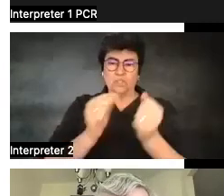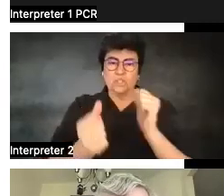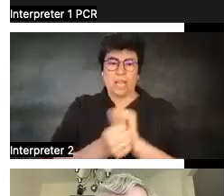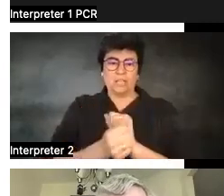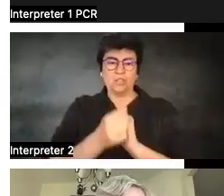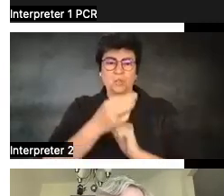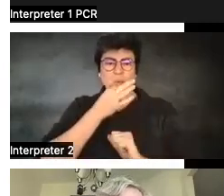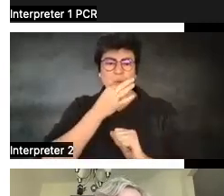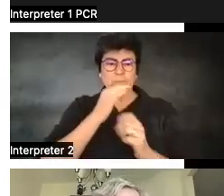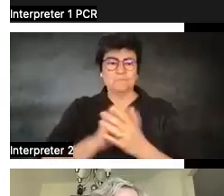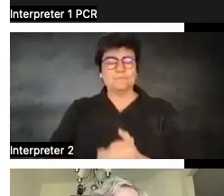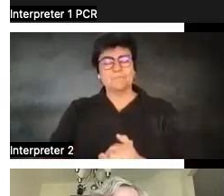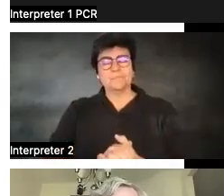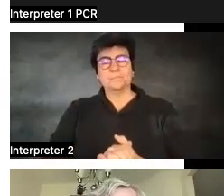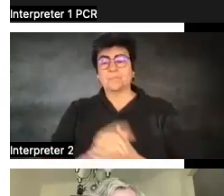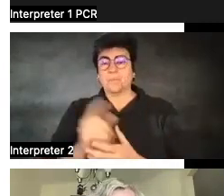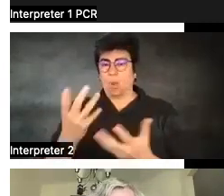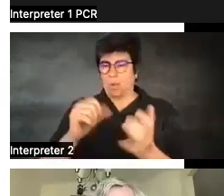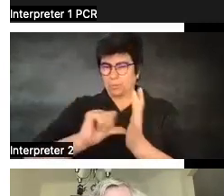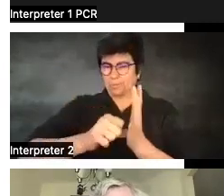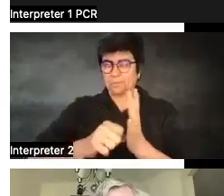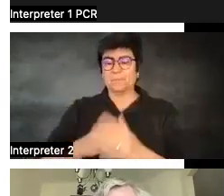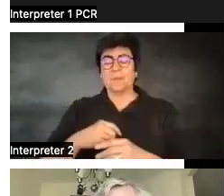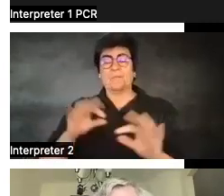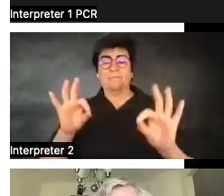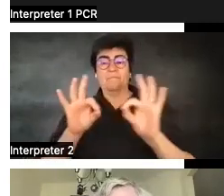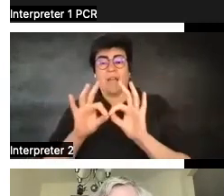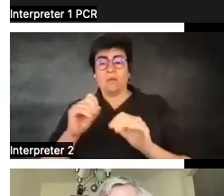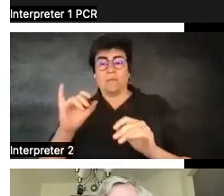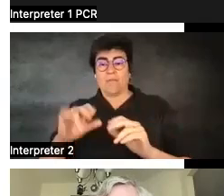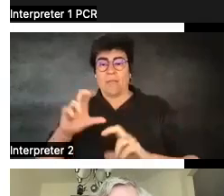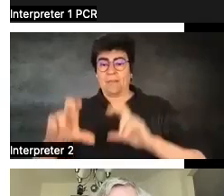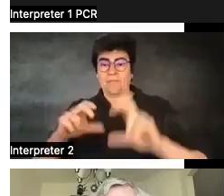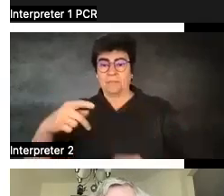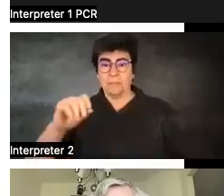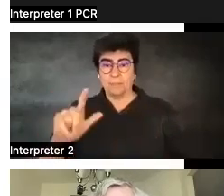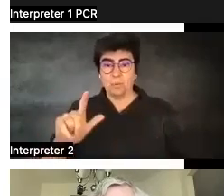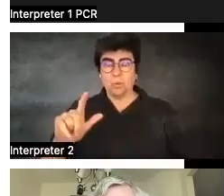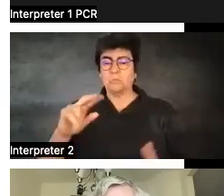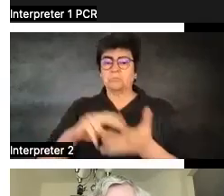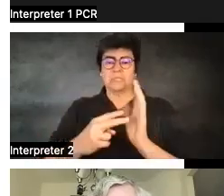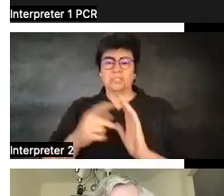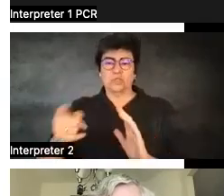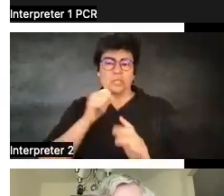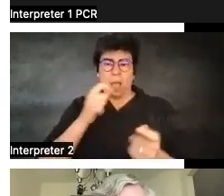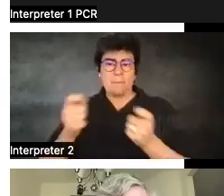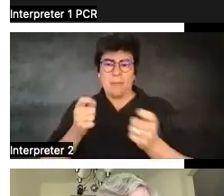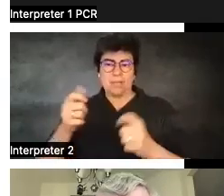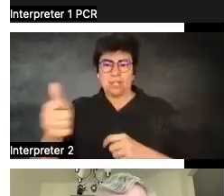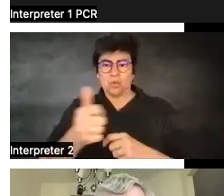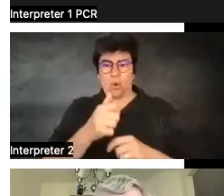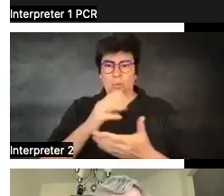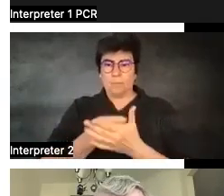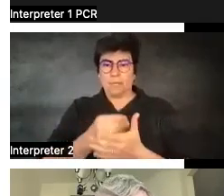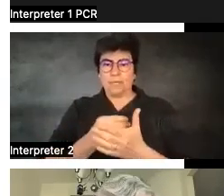fairly soon. Now, just to repeat here, the value of an investment pool is that you're not managing your own money. So